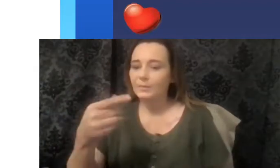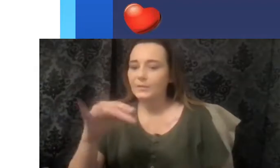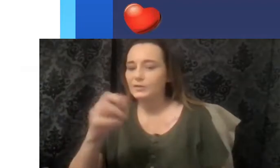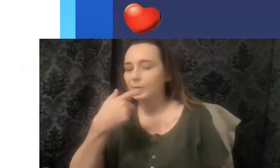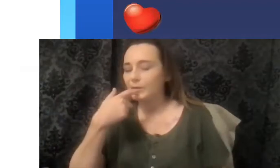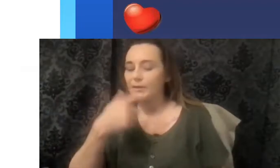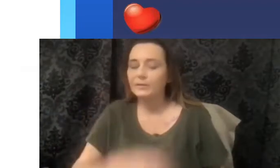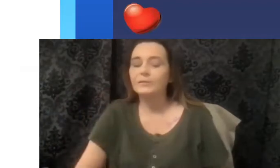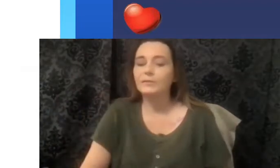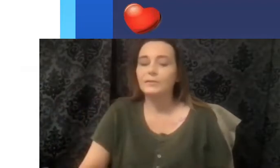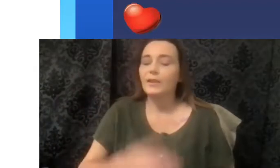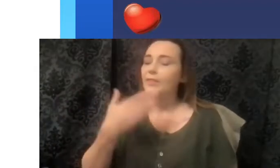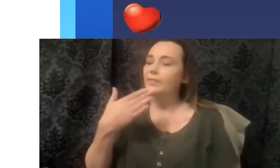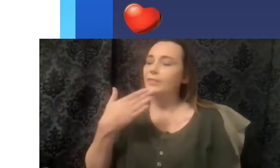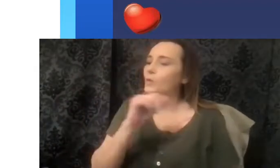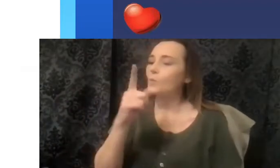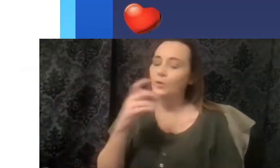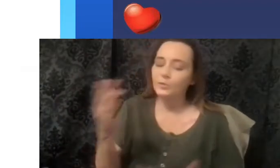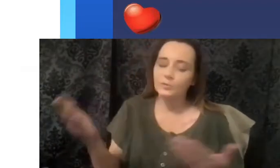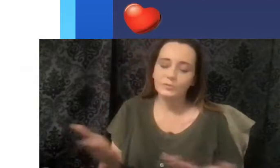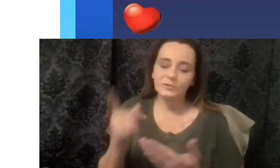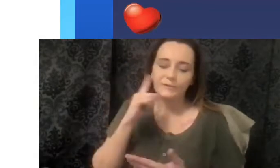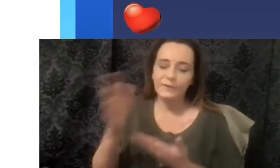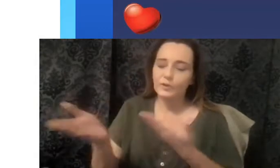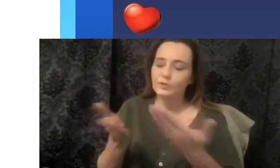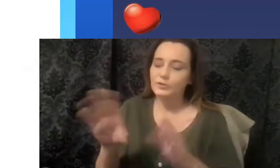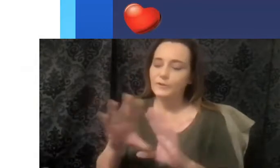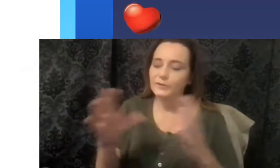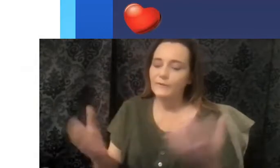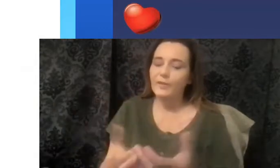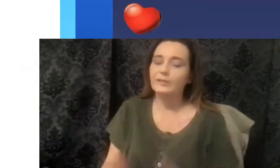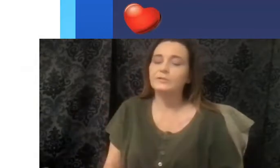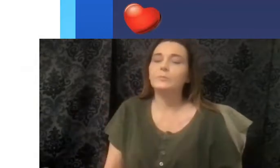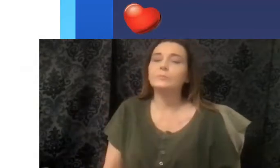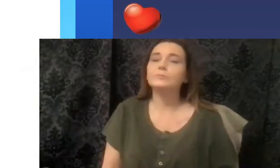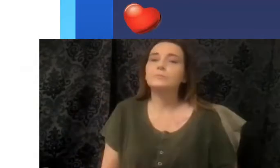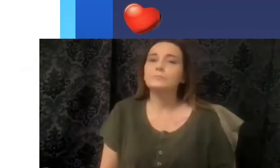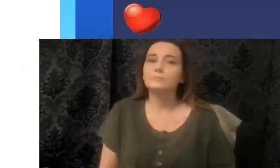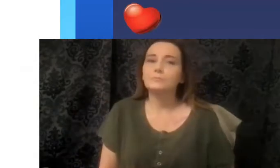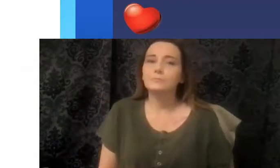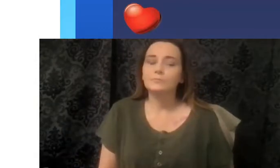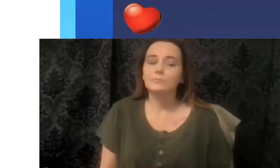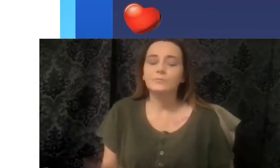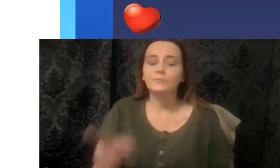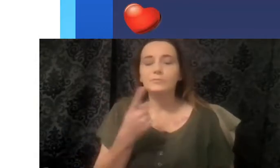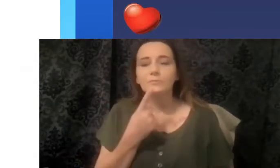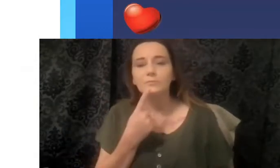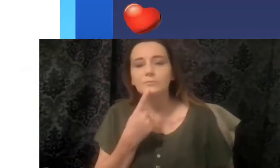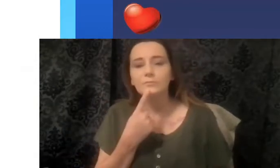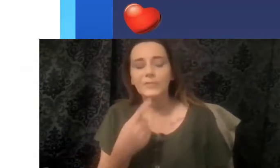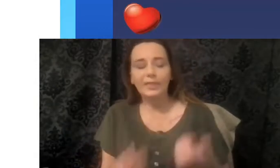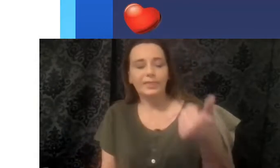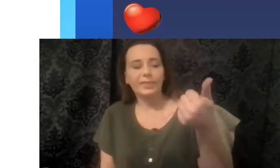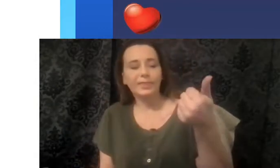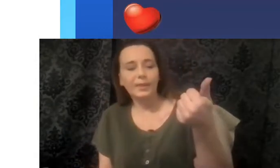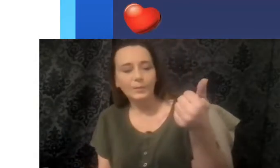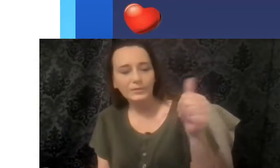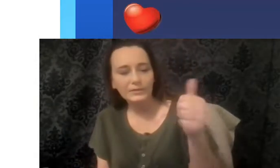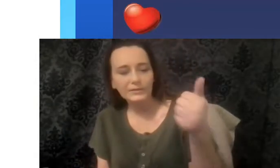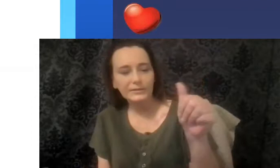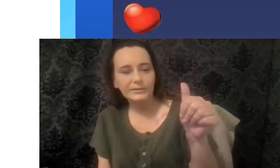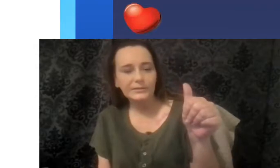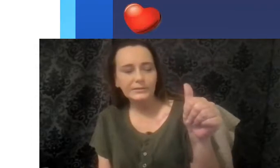and online for your service to our fellowship. You had brought up that there was 10